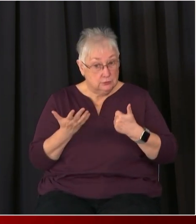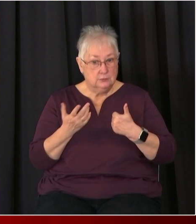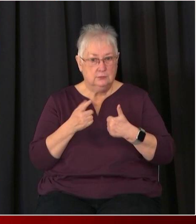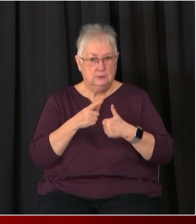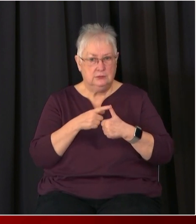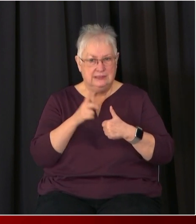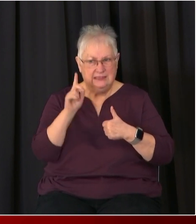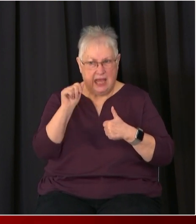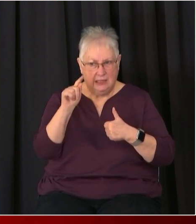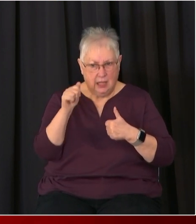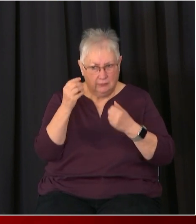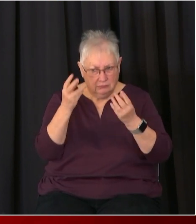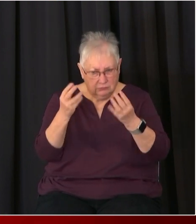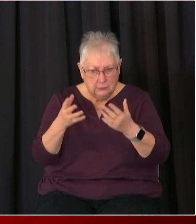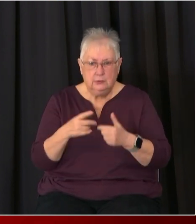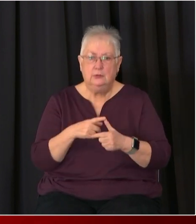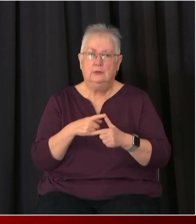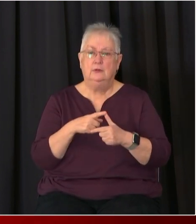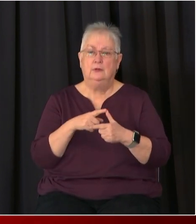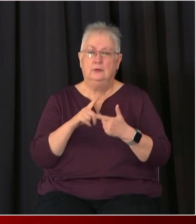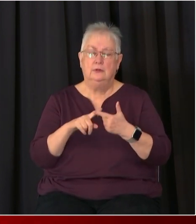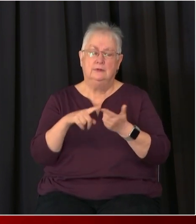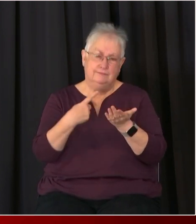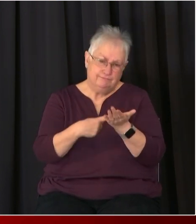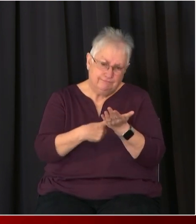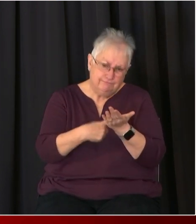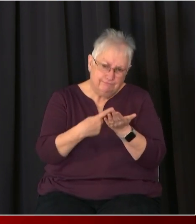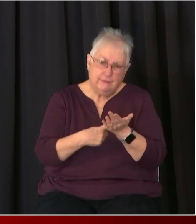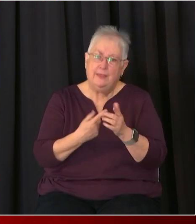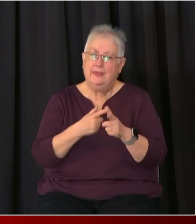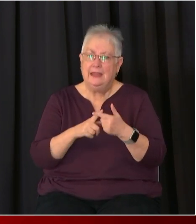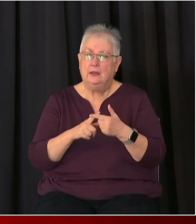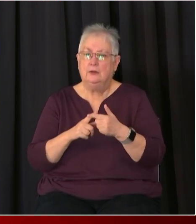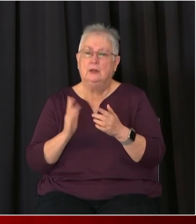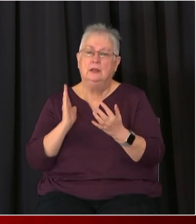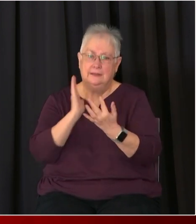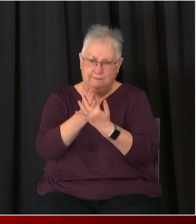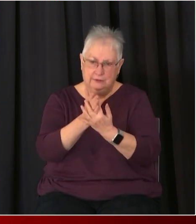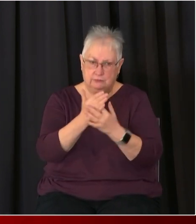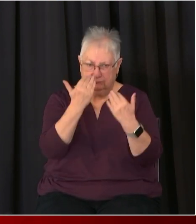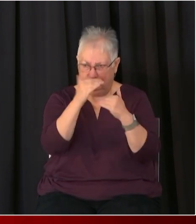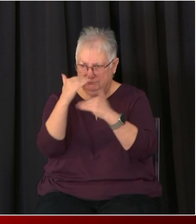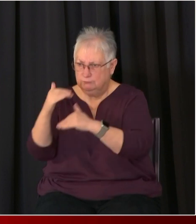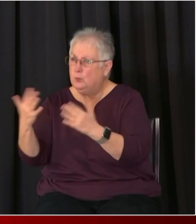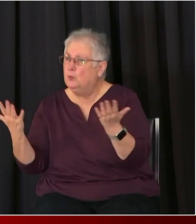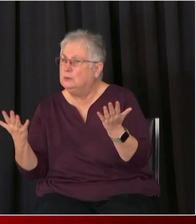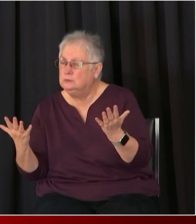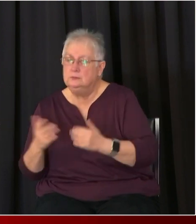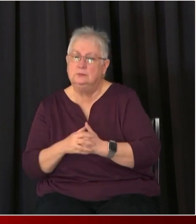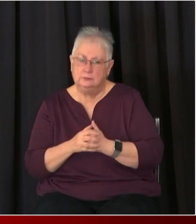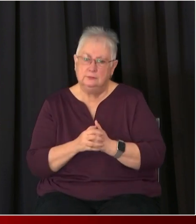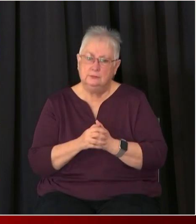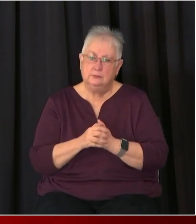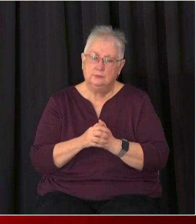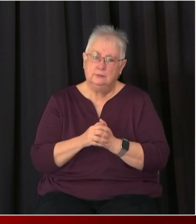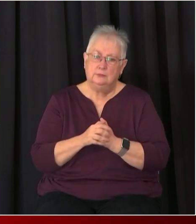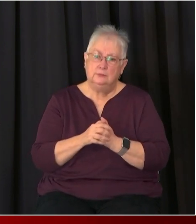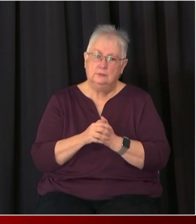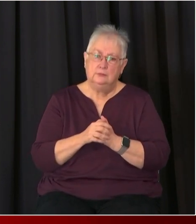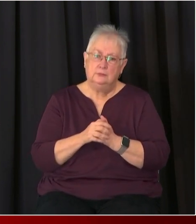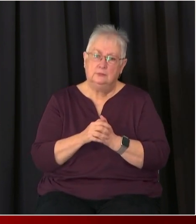we also need people to understand that right now, that staying home and limiting